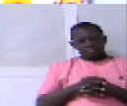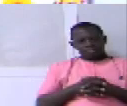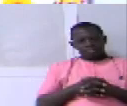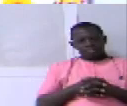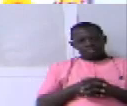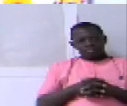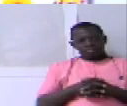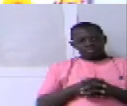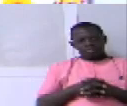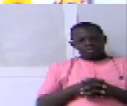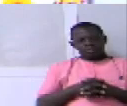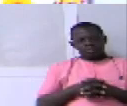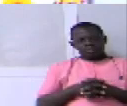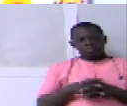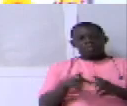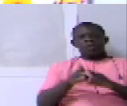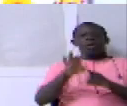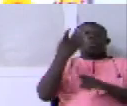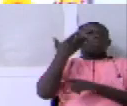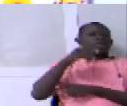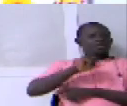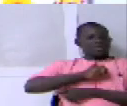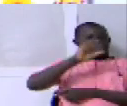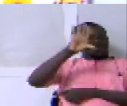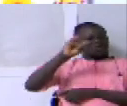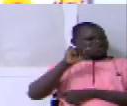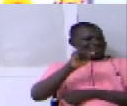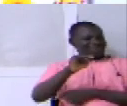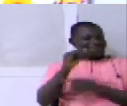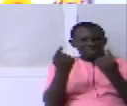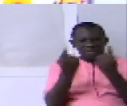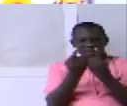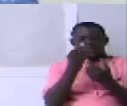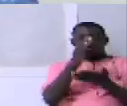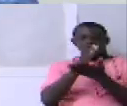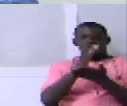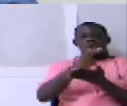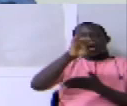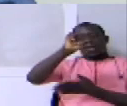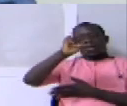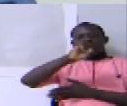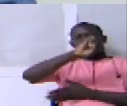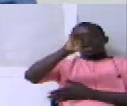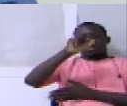When I was doing these things, Ijame was not aware because I did not even inform him. We will come to that.